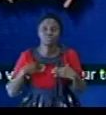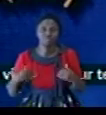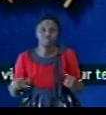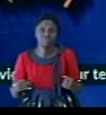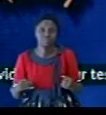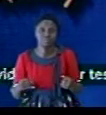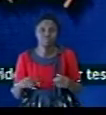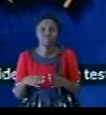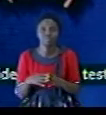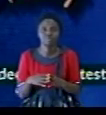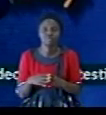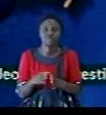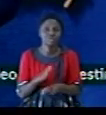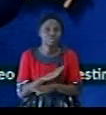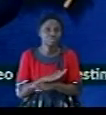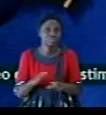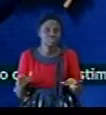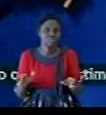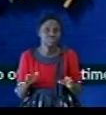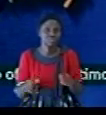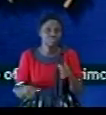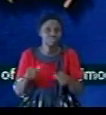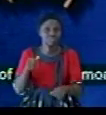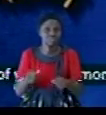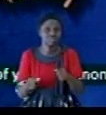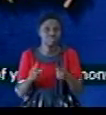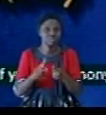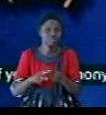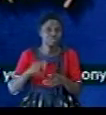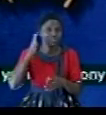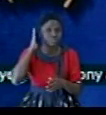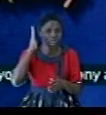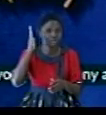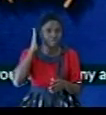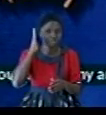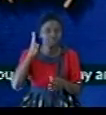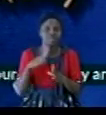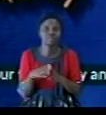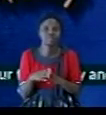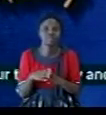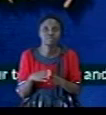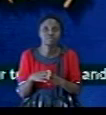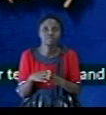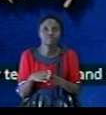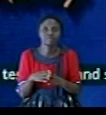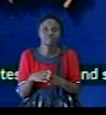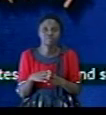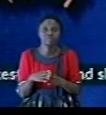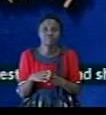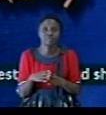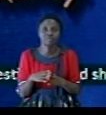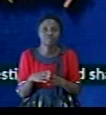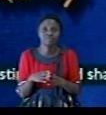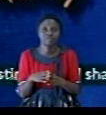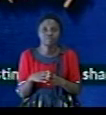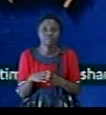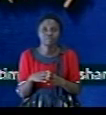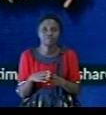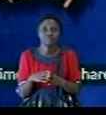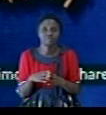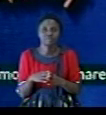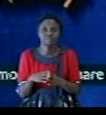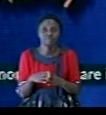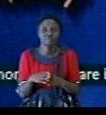hesitate to testify. Send message, SMS, or record your own video clip